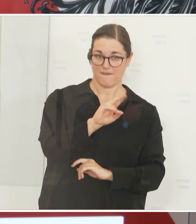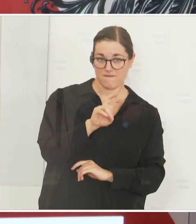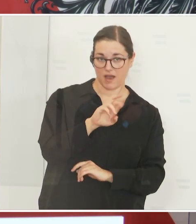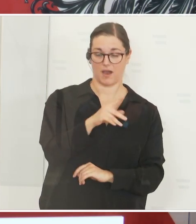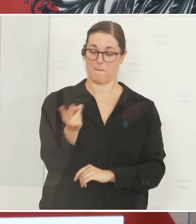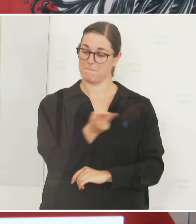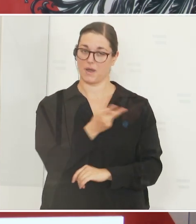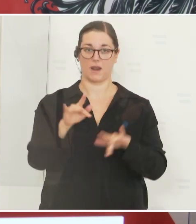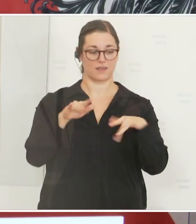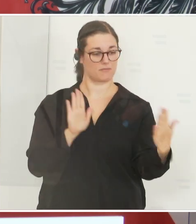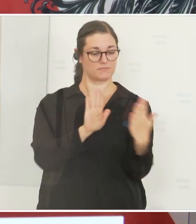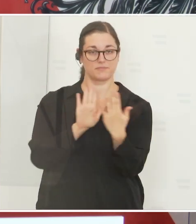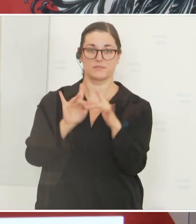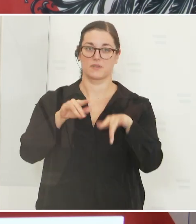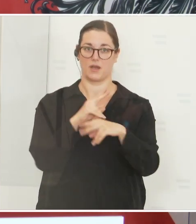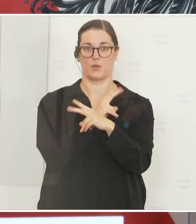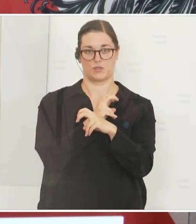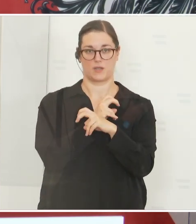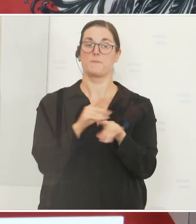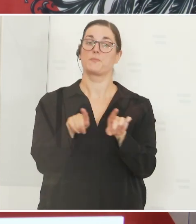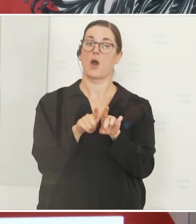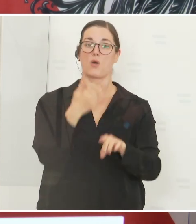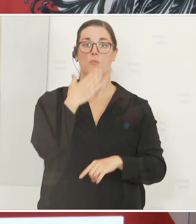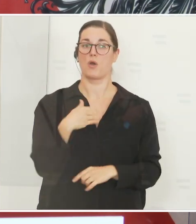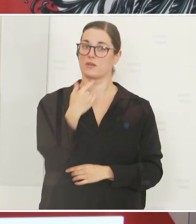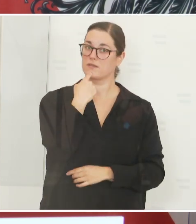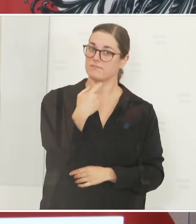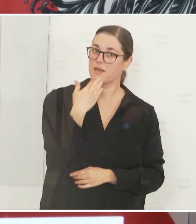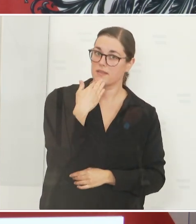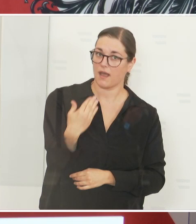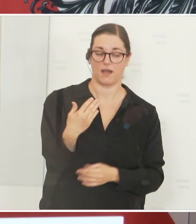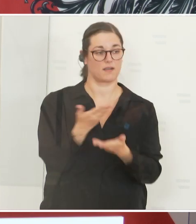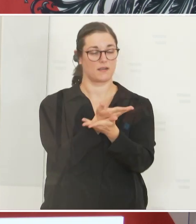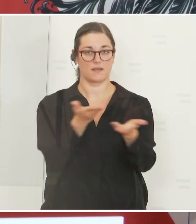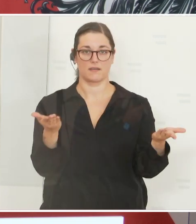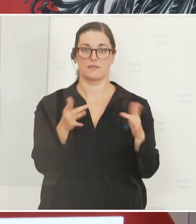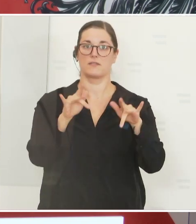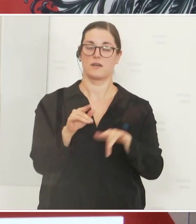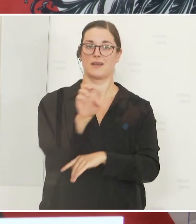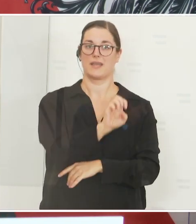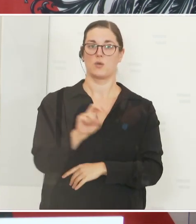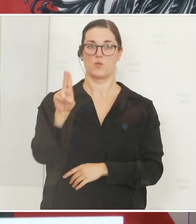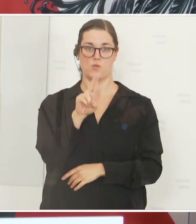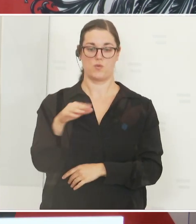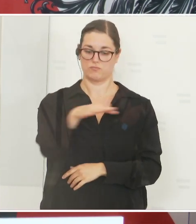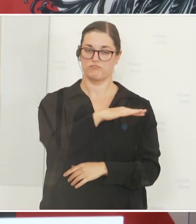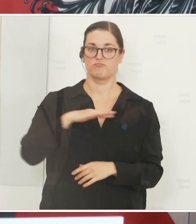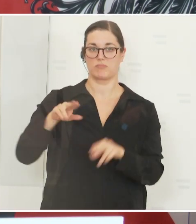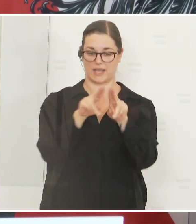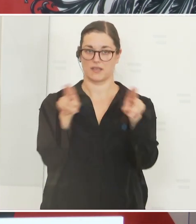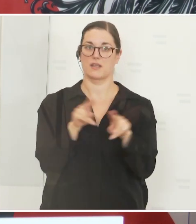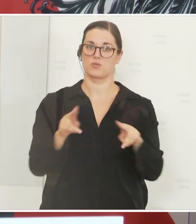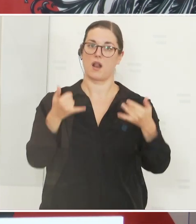to take this occasion to thank all the participants from EU level and internationally at